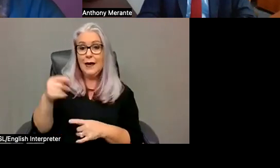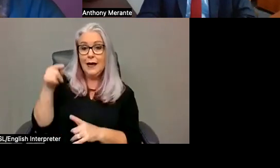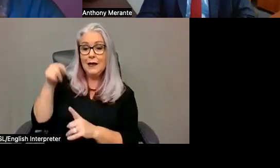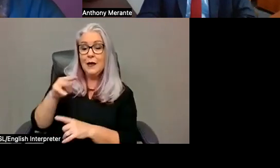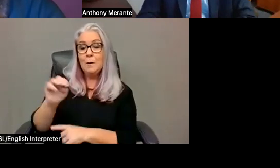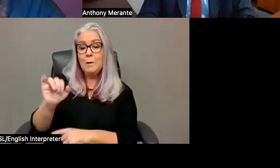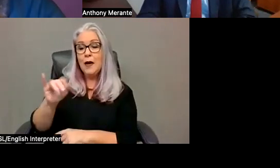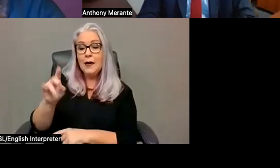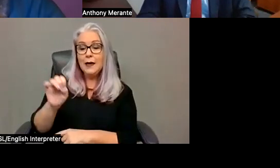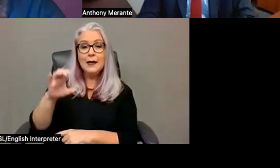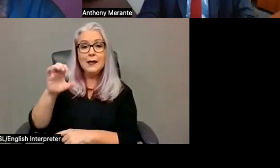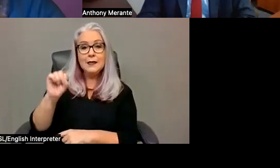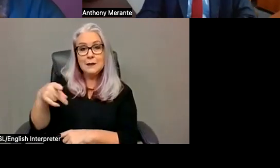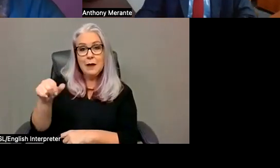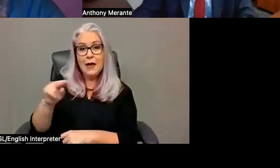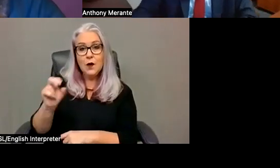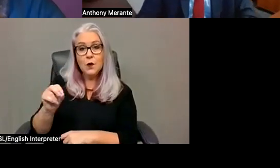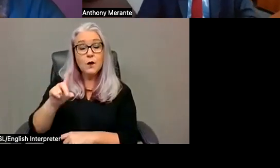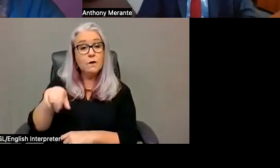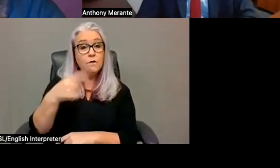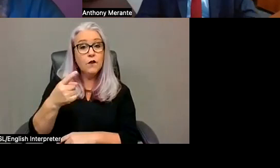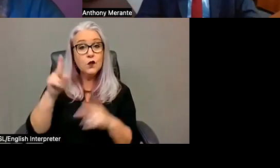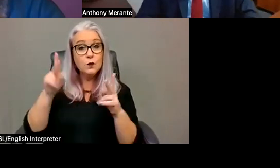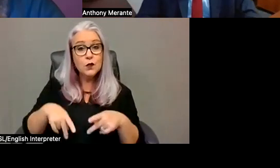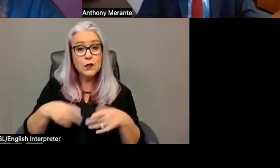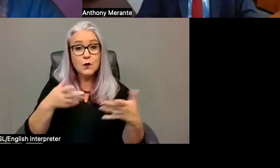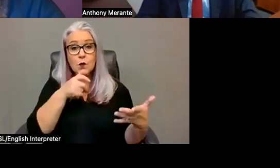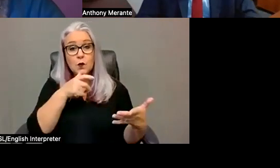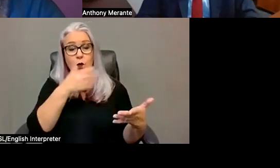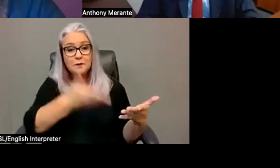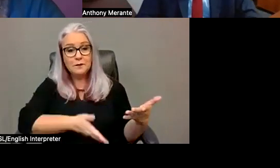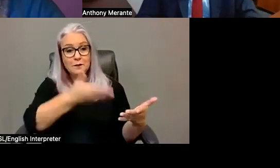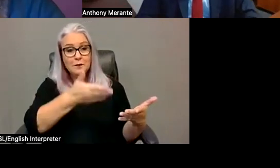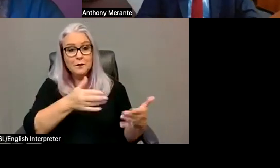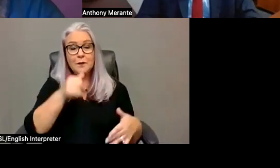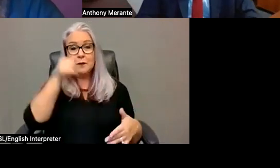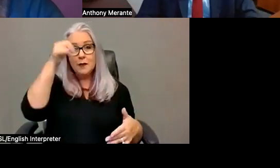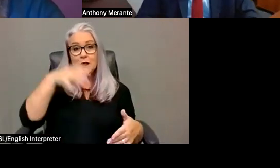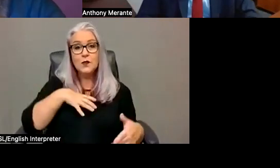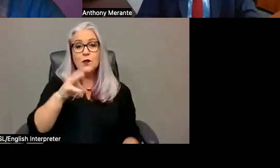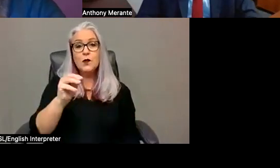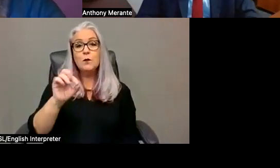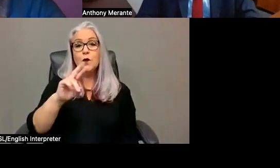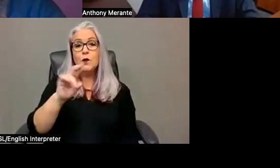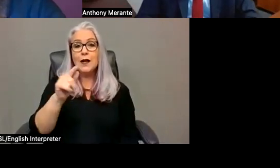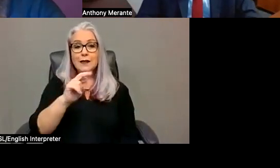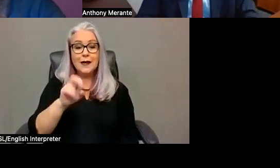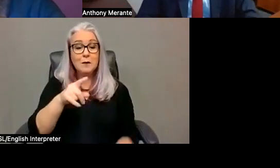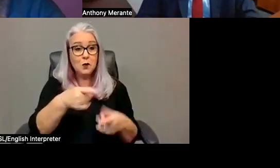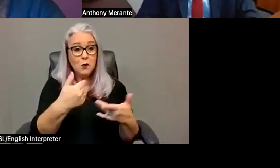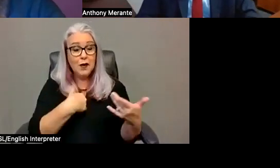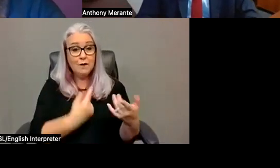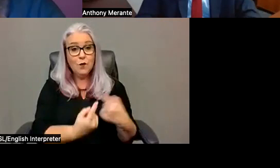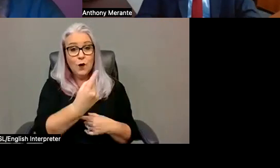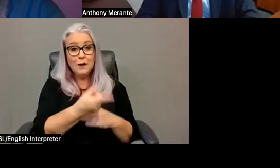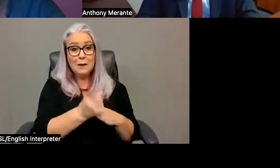opening statements. Our first speaker is Mr. Merante. You have 1 minute, sir. Thank you very much, and I want to